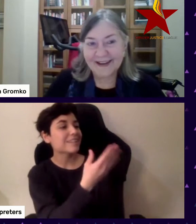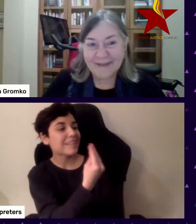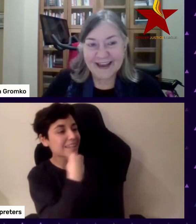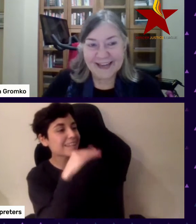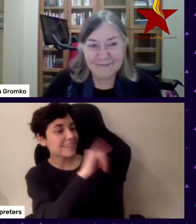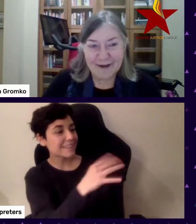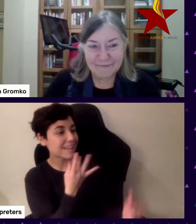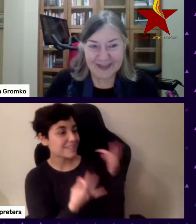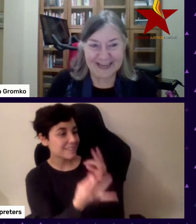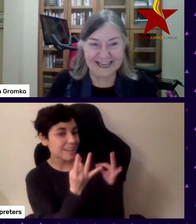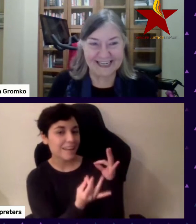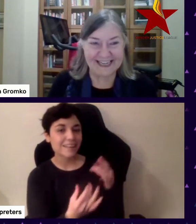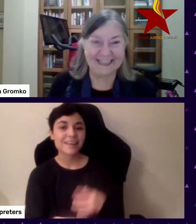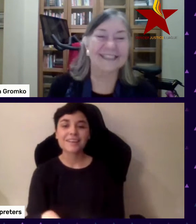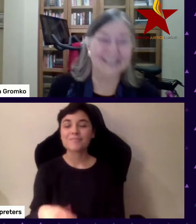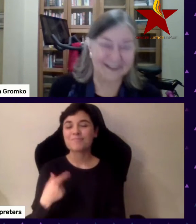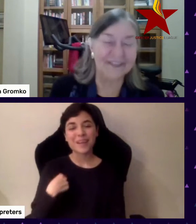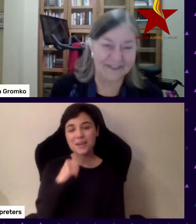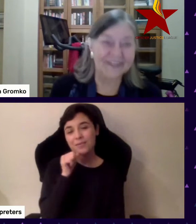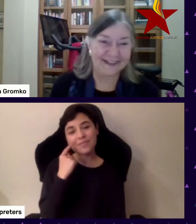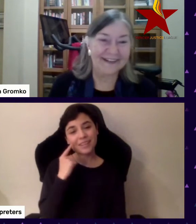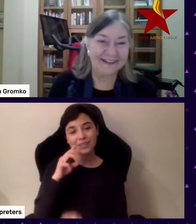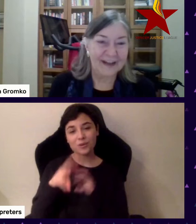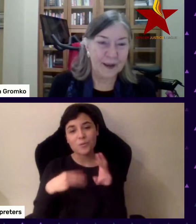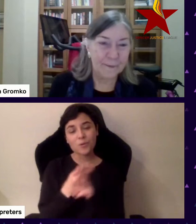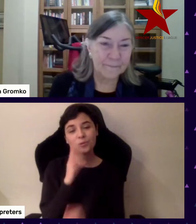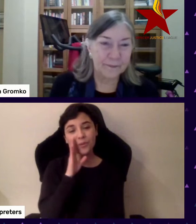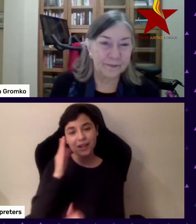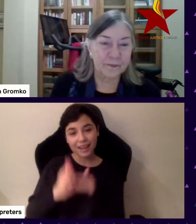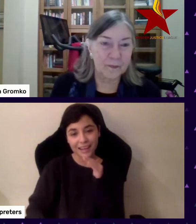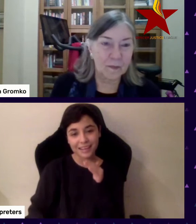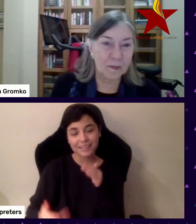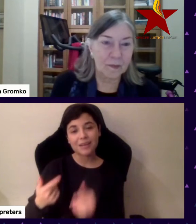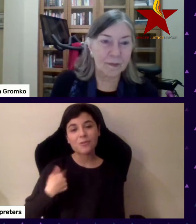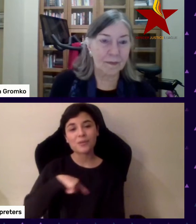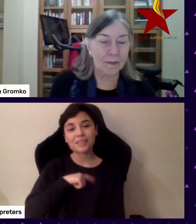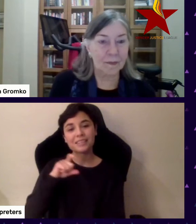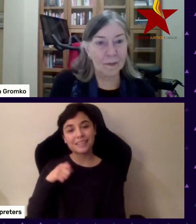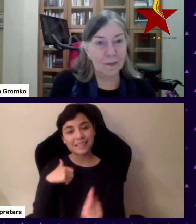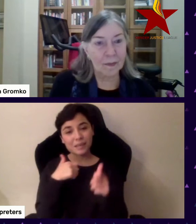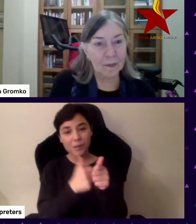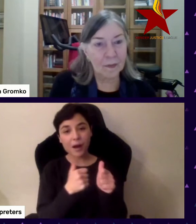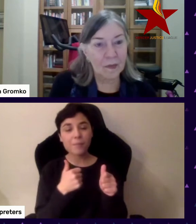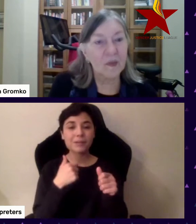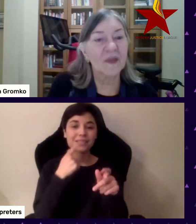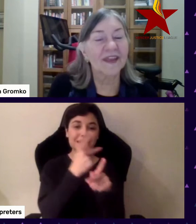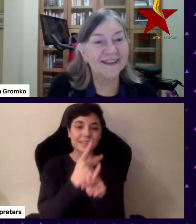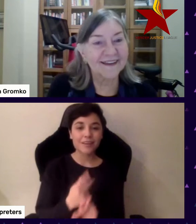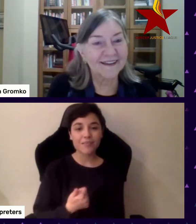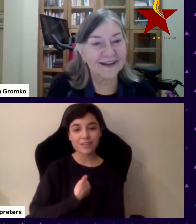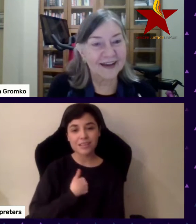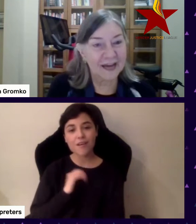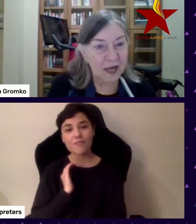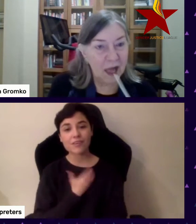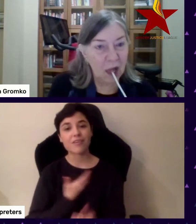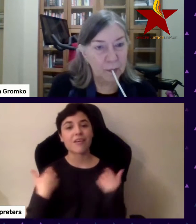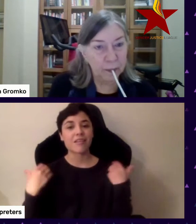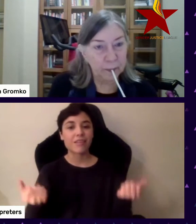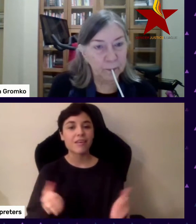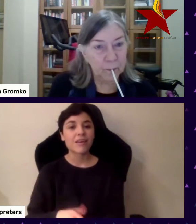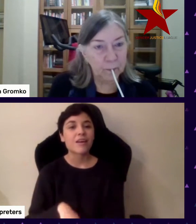to keep up with it. Yeah, I know. Pollo Loco, which is a kind of a sort